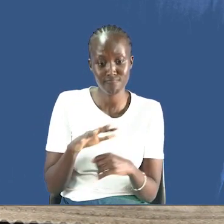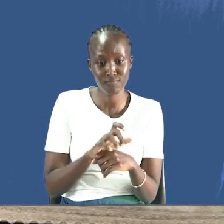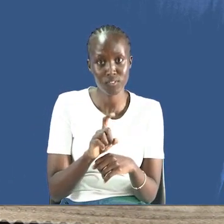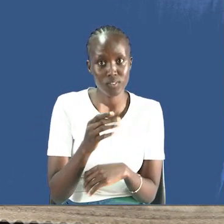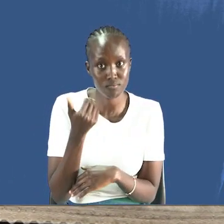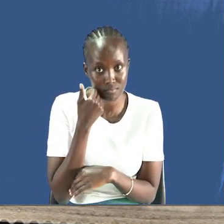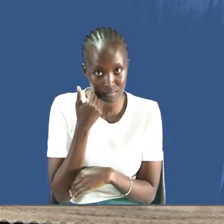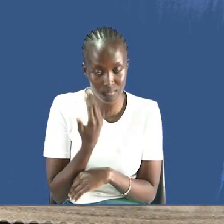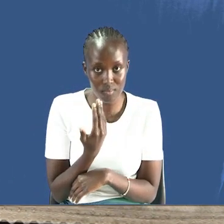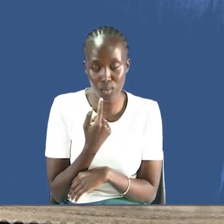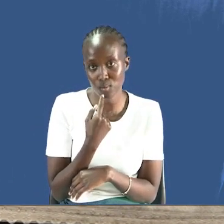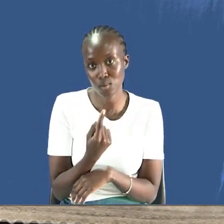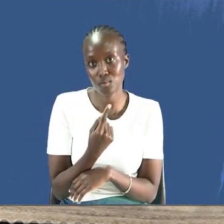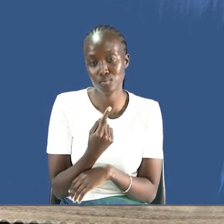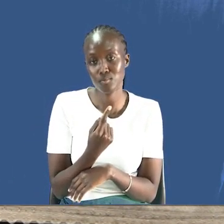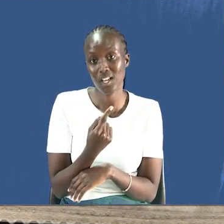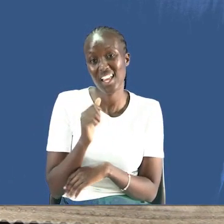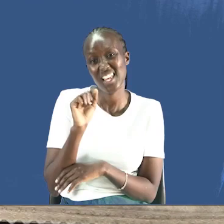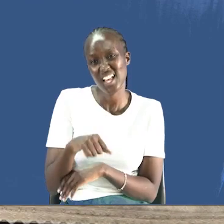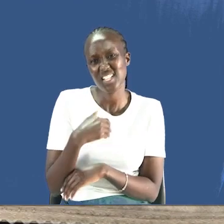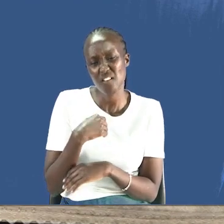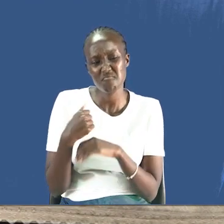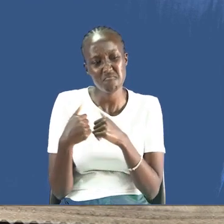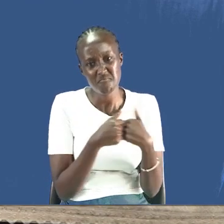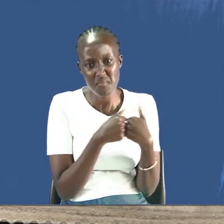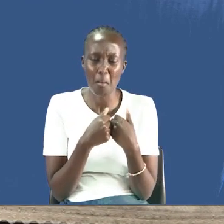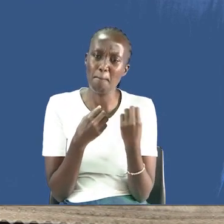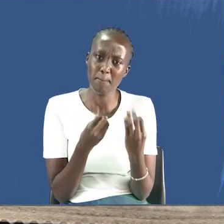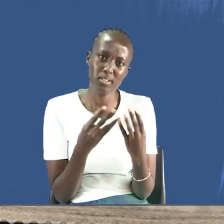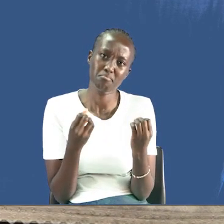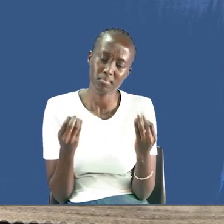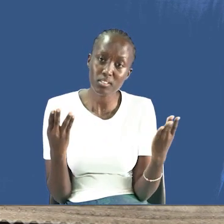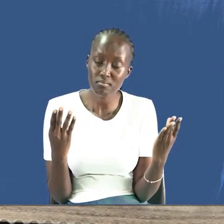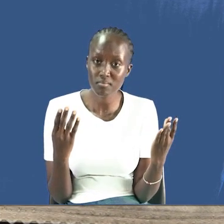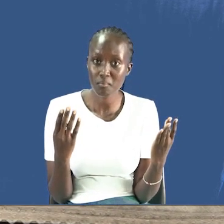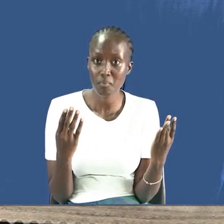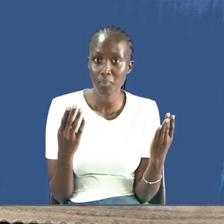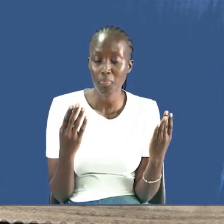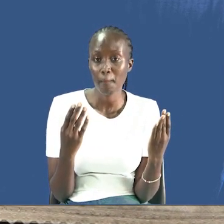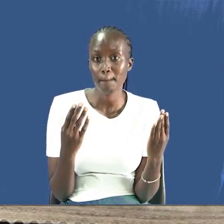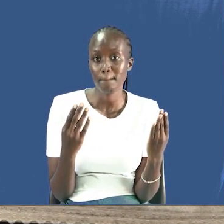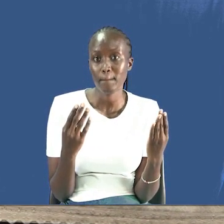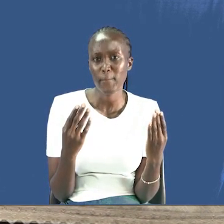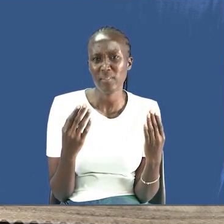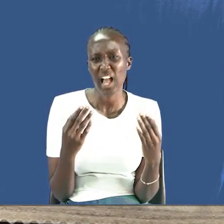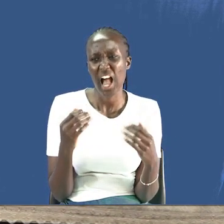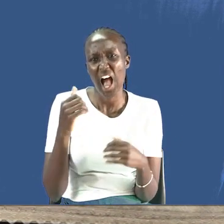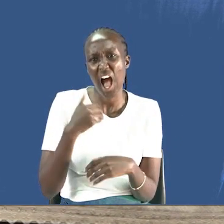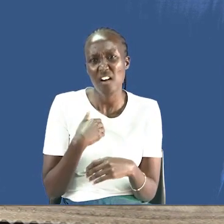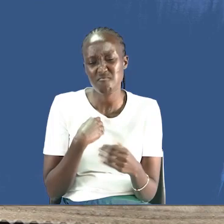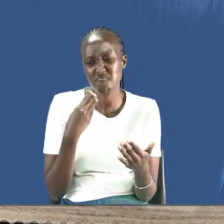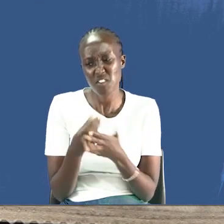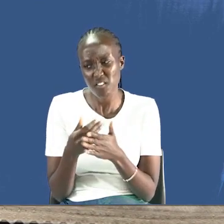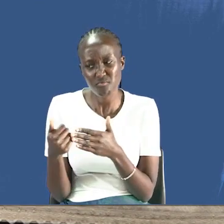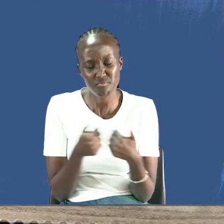a virus. And so despite the fact that we have gone through that, and because of that, there has been